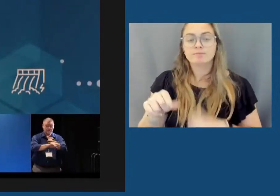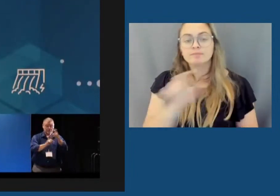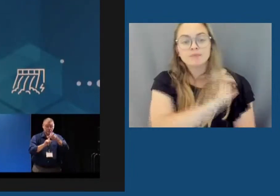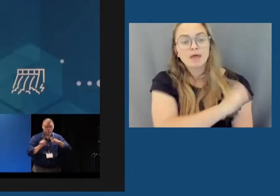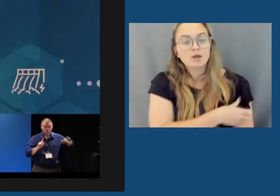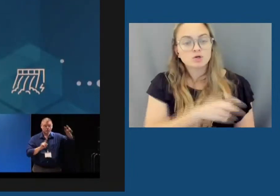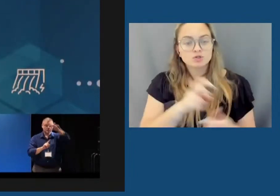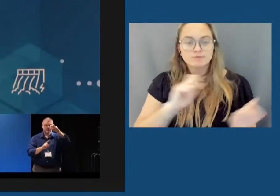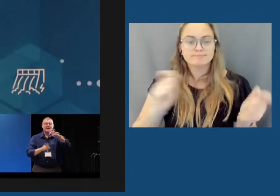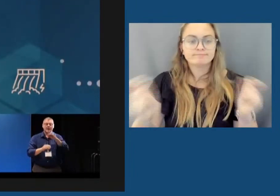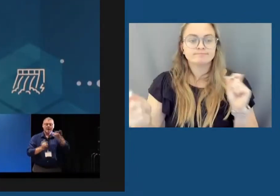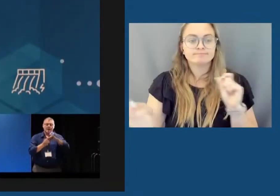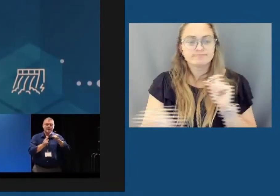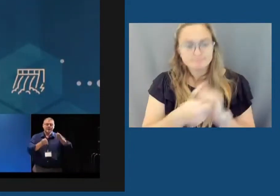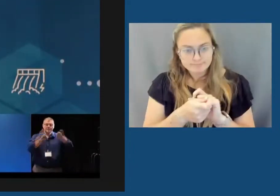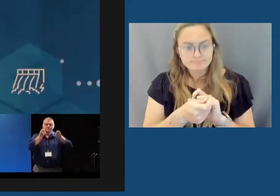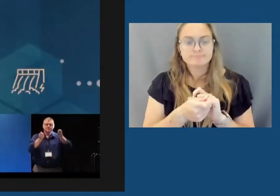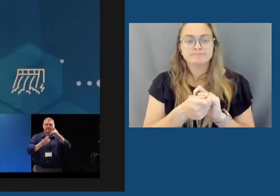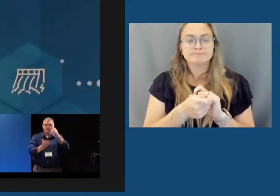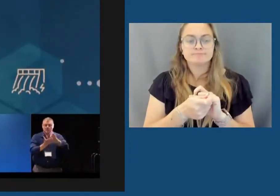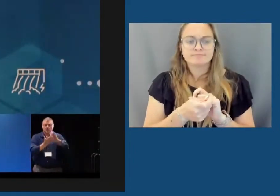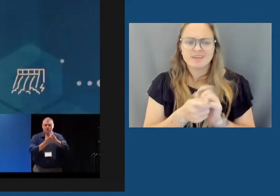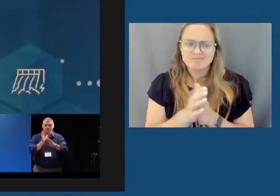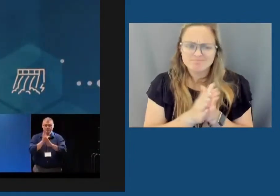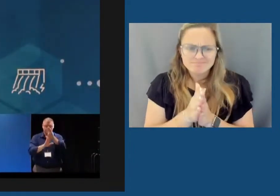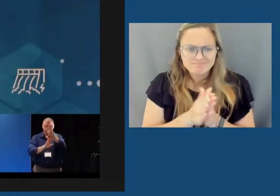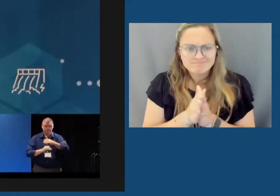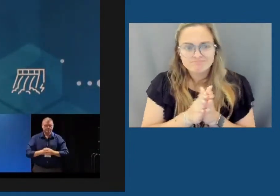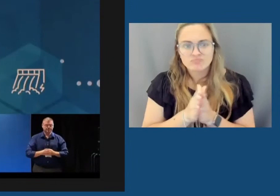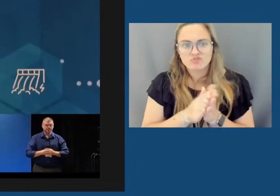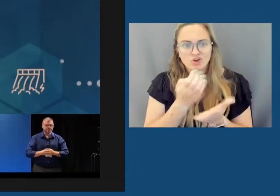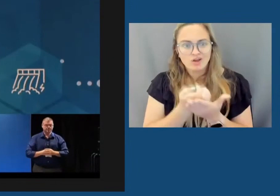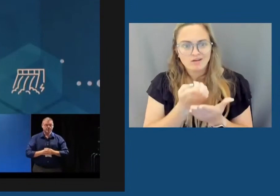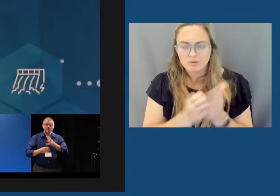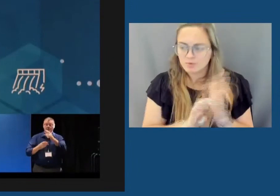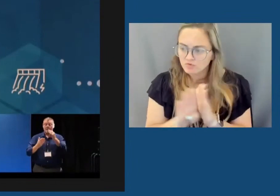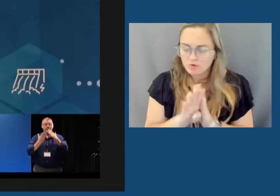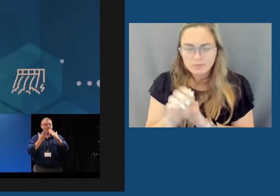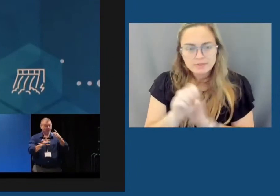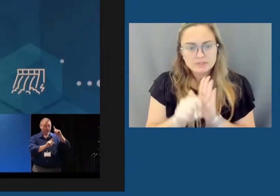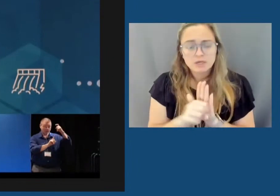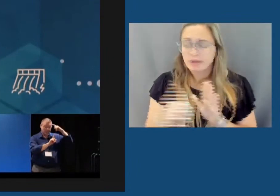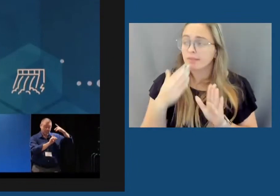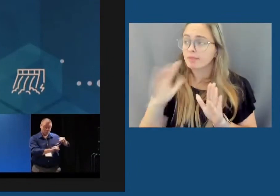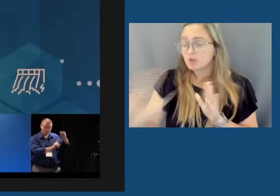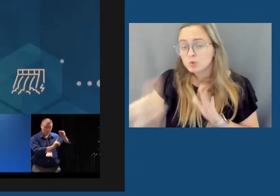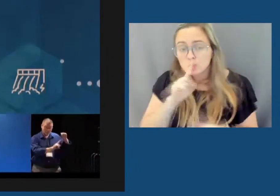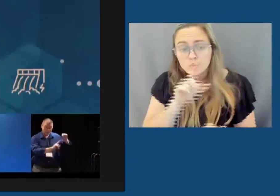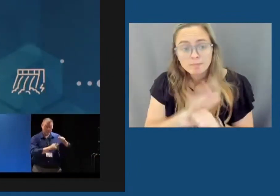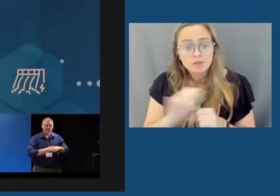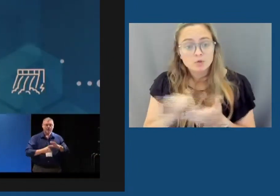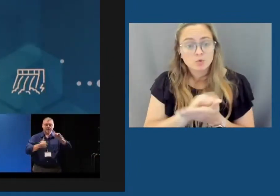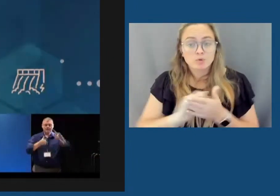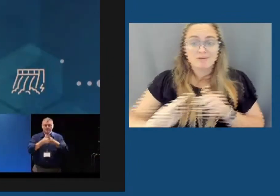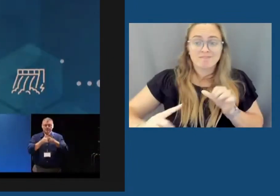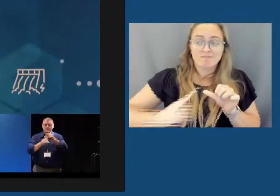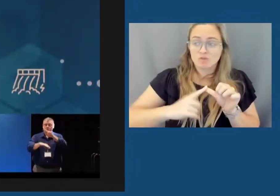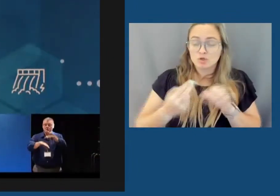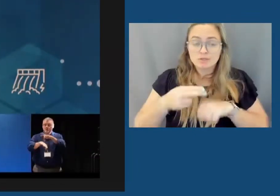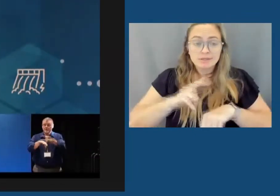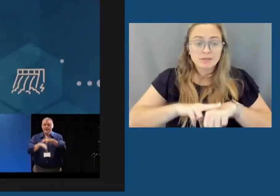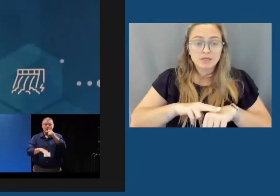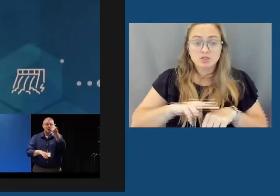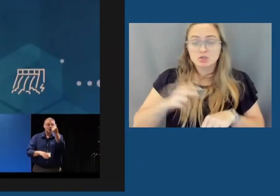major driver of economic development in the state. And thanks to Governor Hochul's commitment, New York's first in the nation green